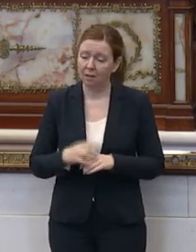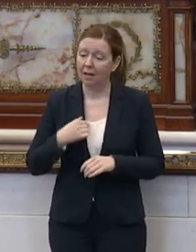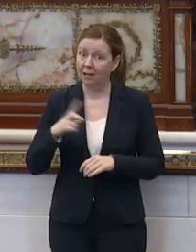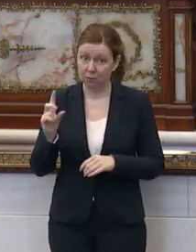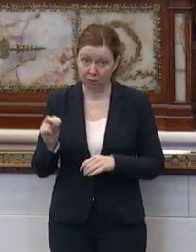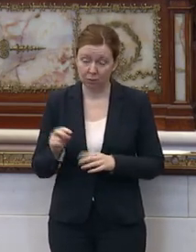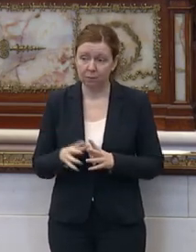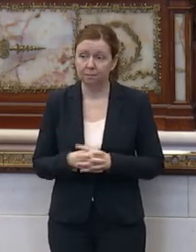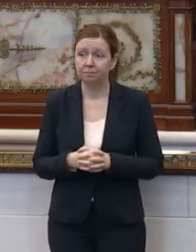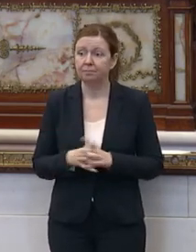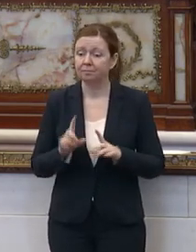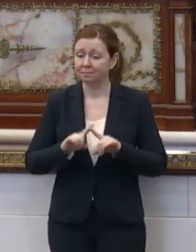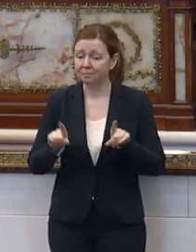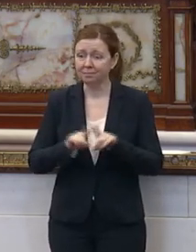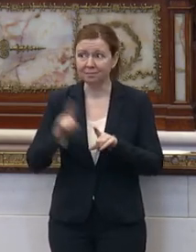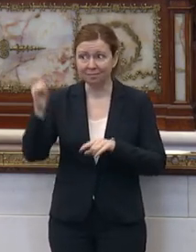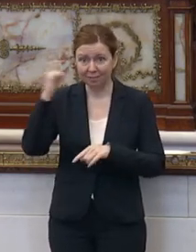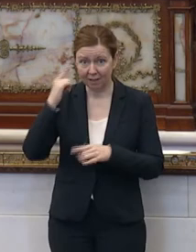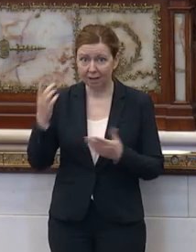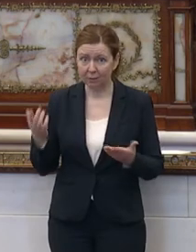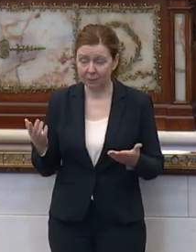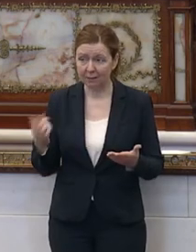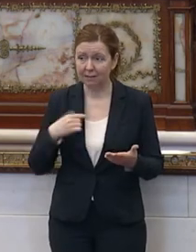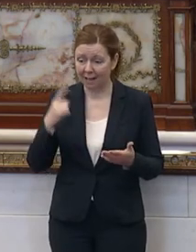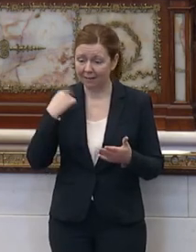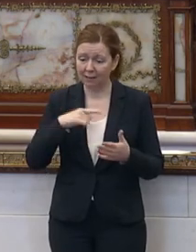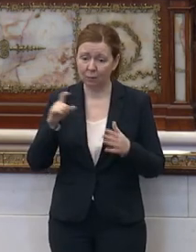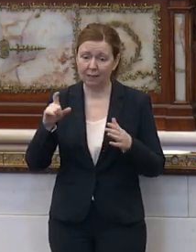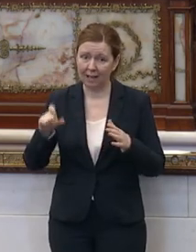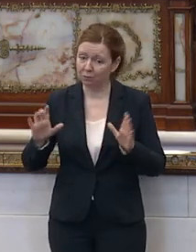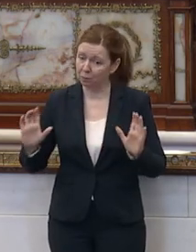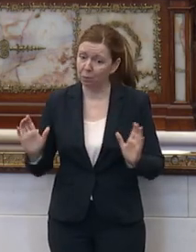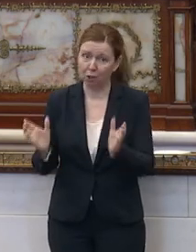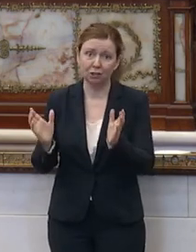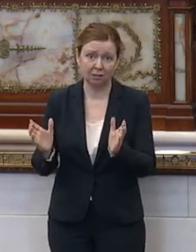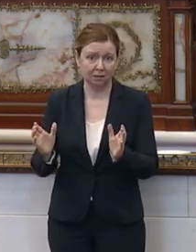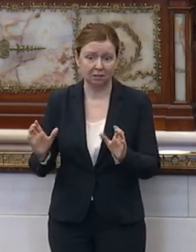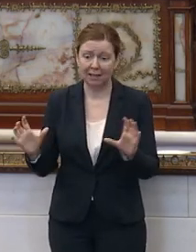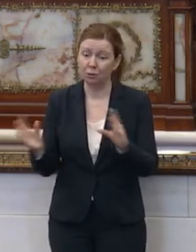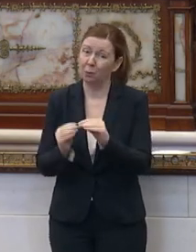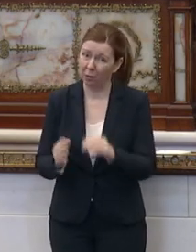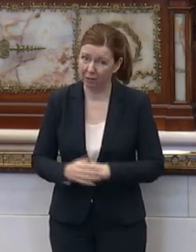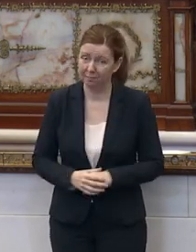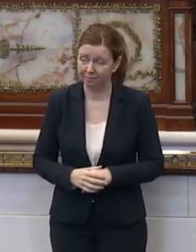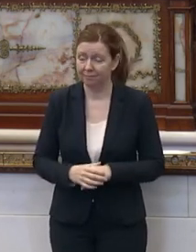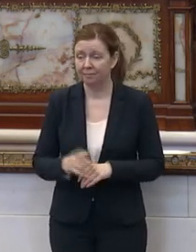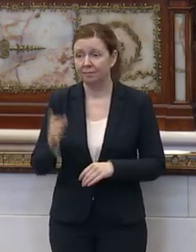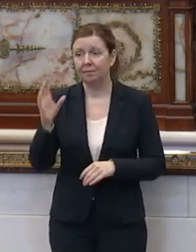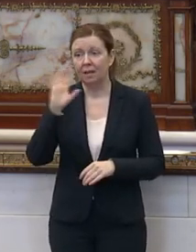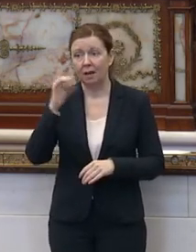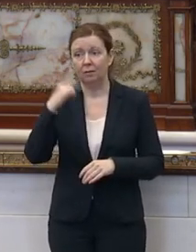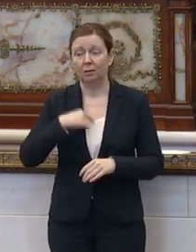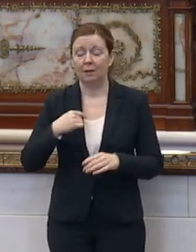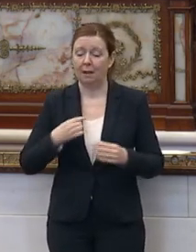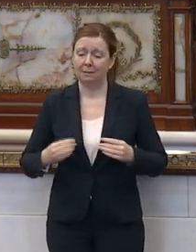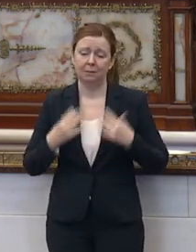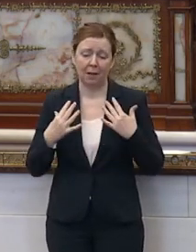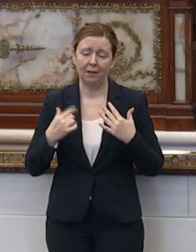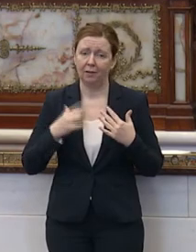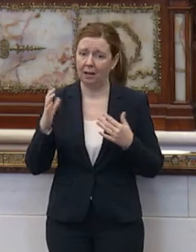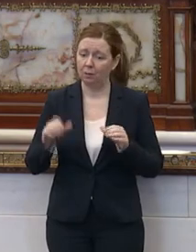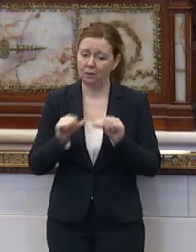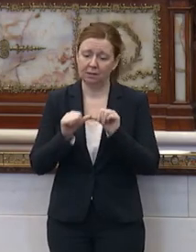do. But as government, you know, I think we have to push and do a little bit more. So I know for me, I'm inspired. I'm